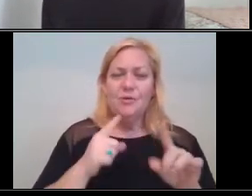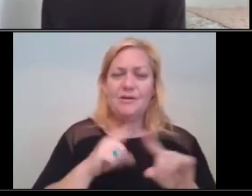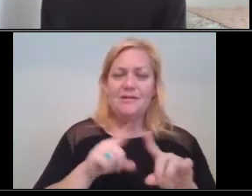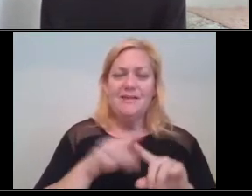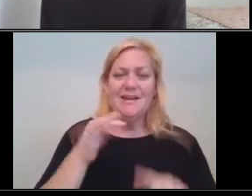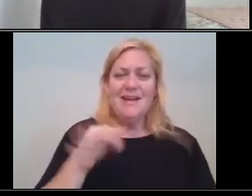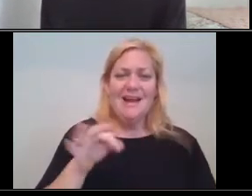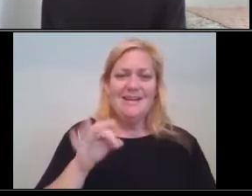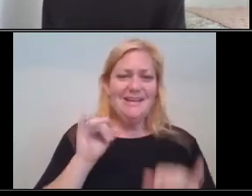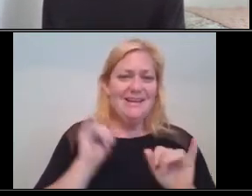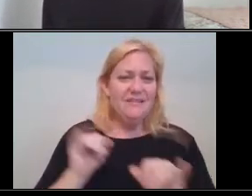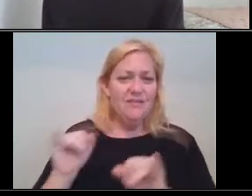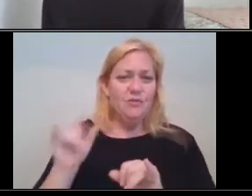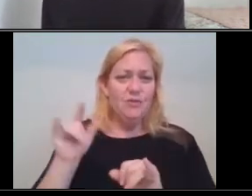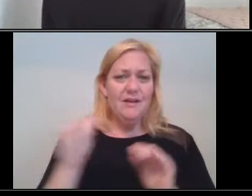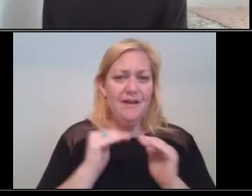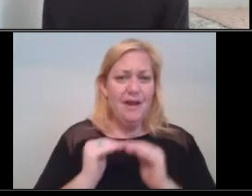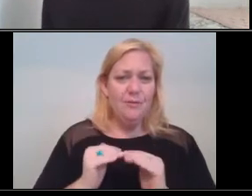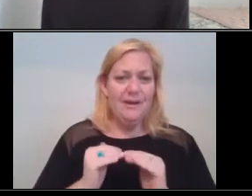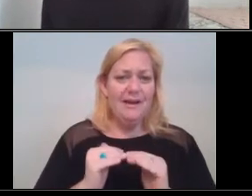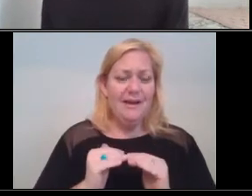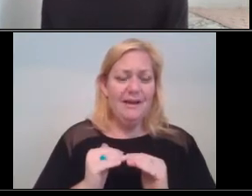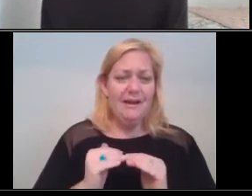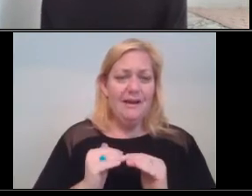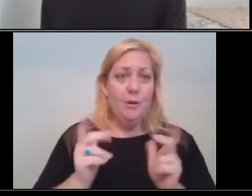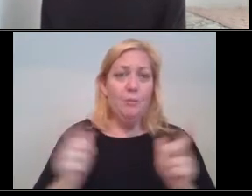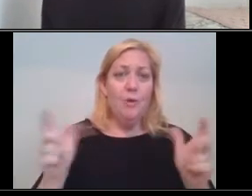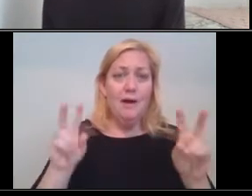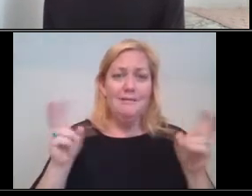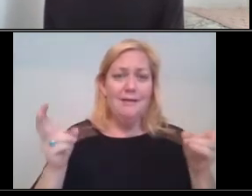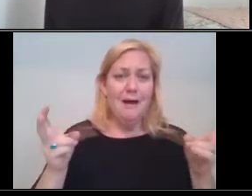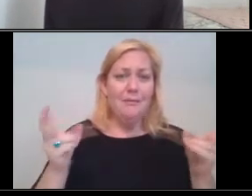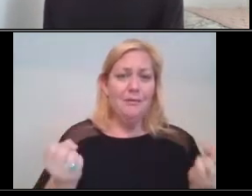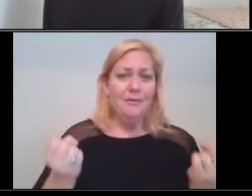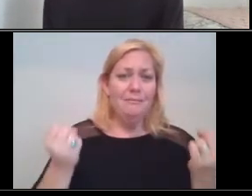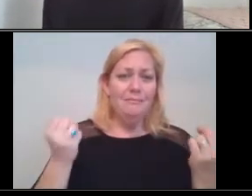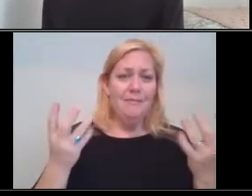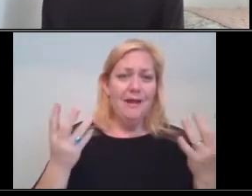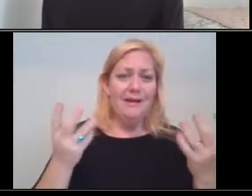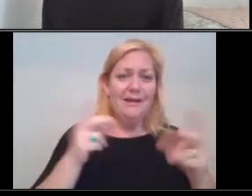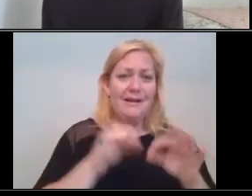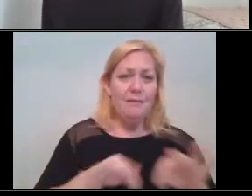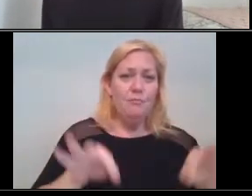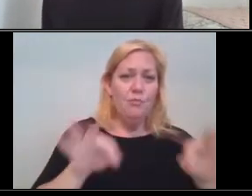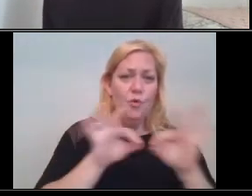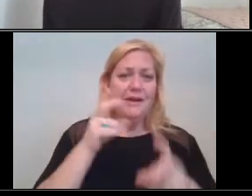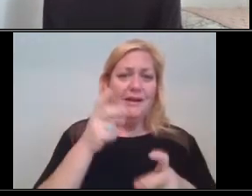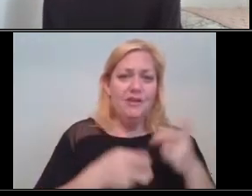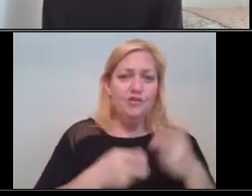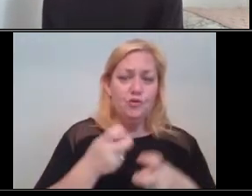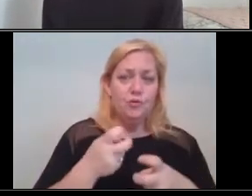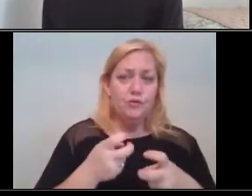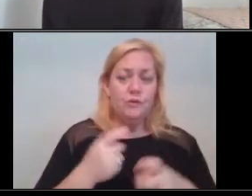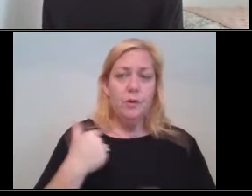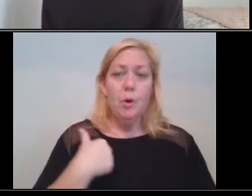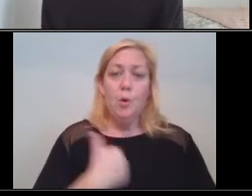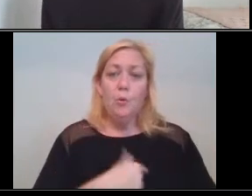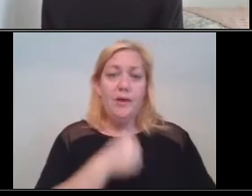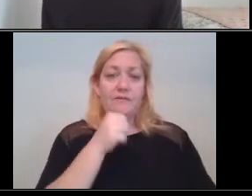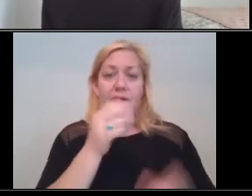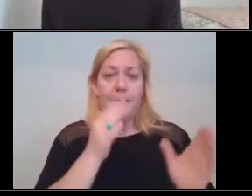Equity is a very broad topic with a number of really important issues. We had not